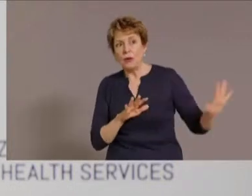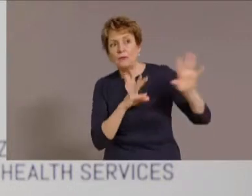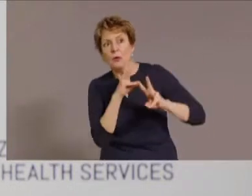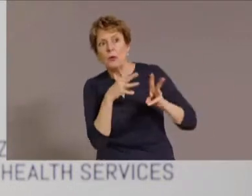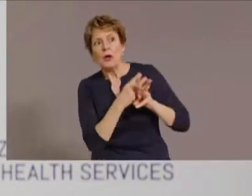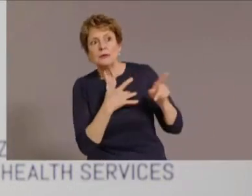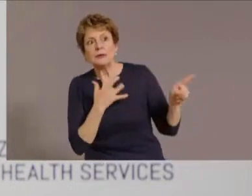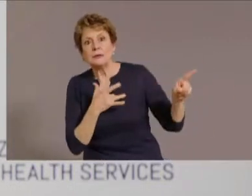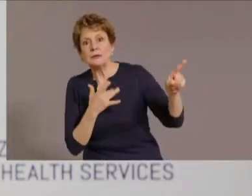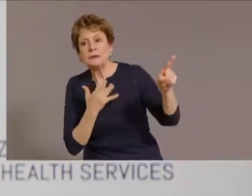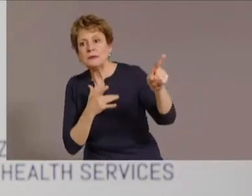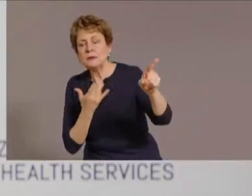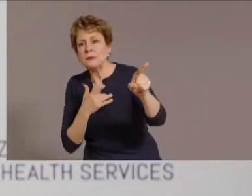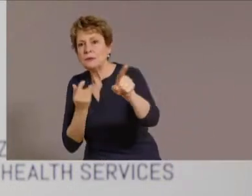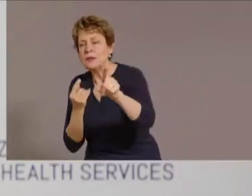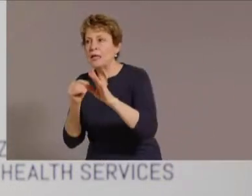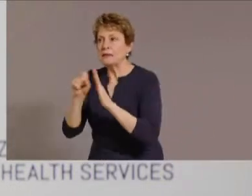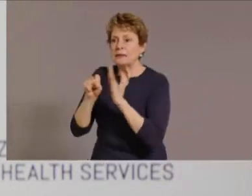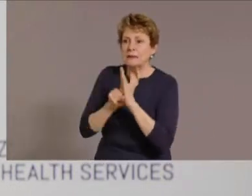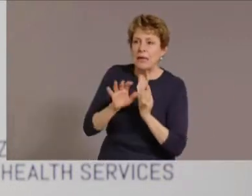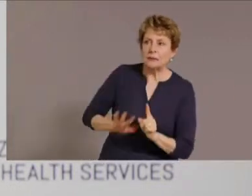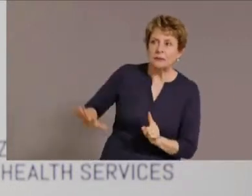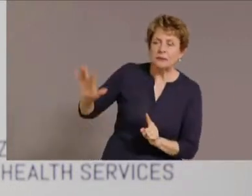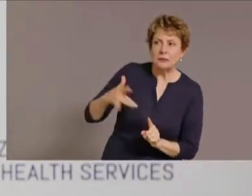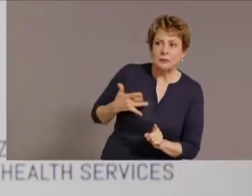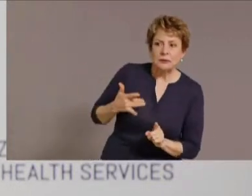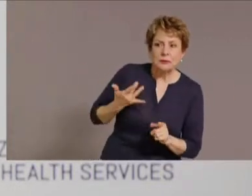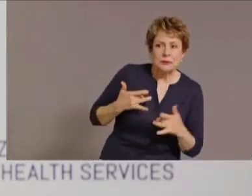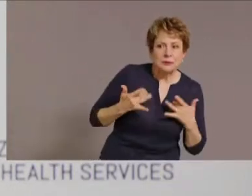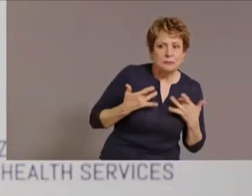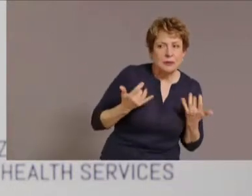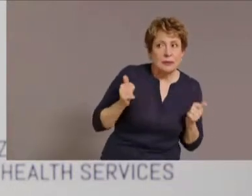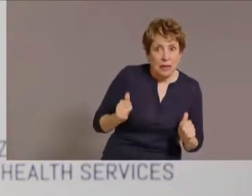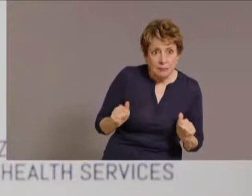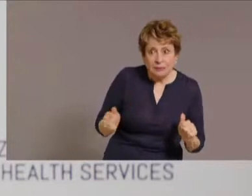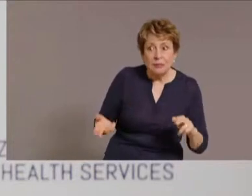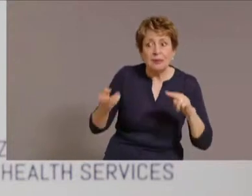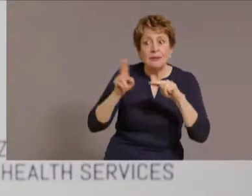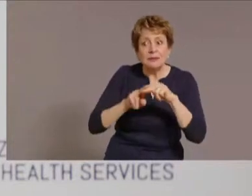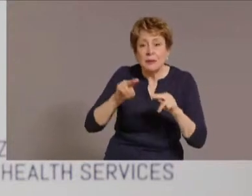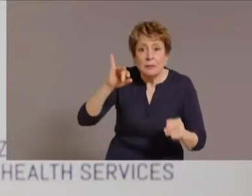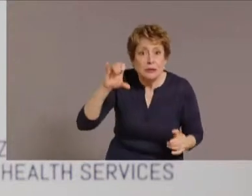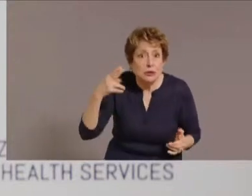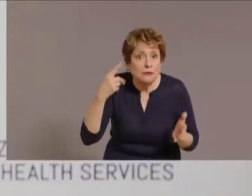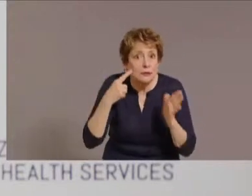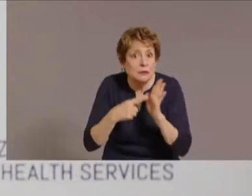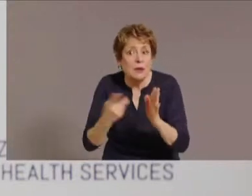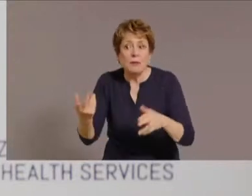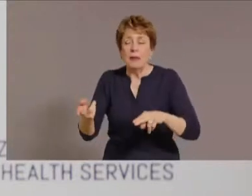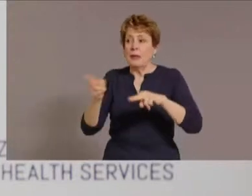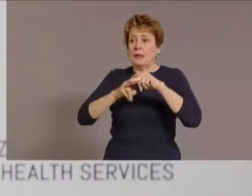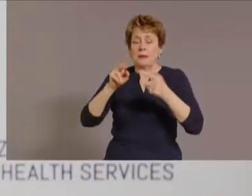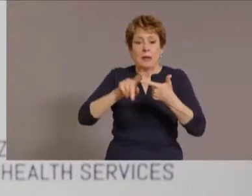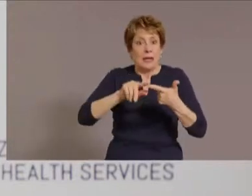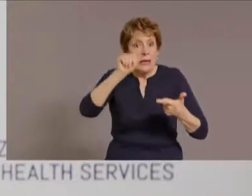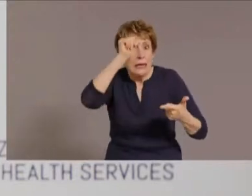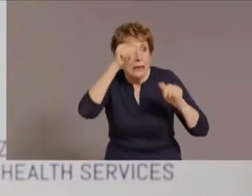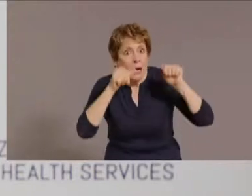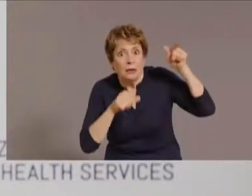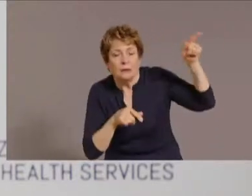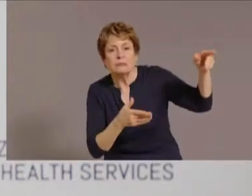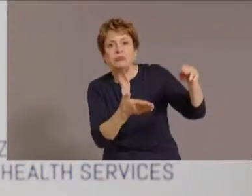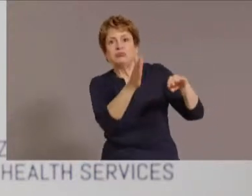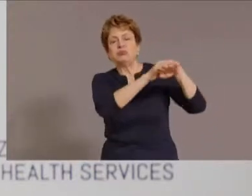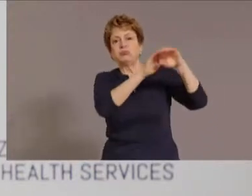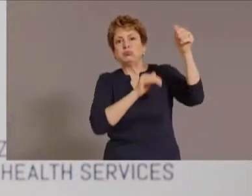you know, also know that we could have another increase like Michigan or like India. And that's why we're trying to do everything